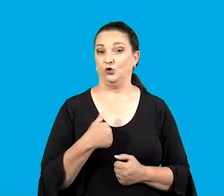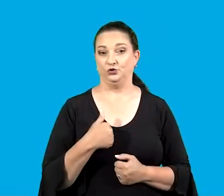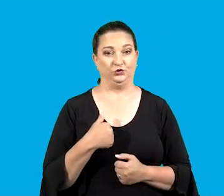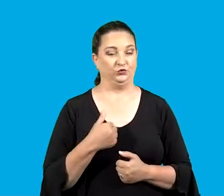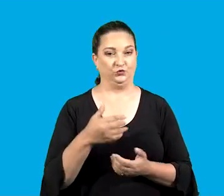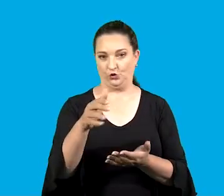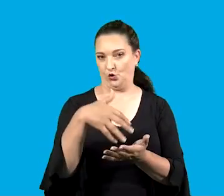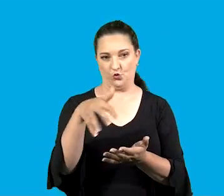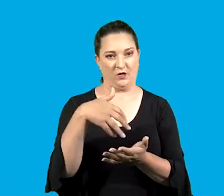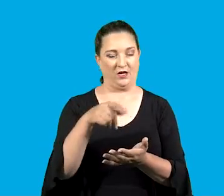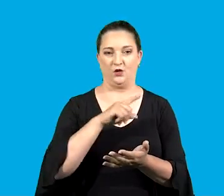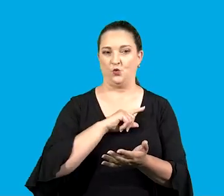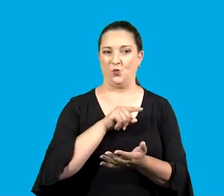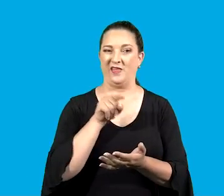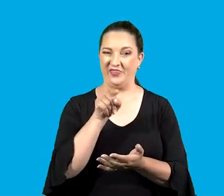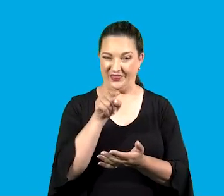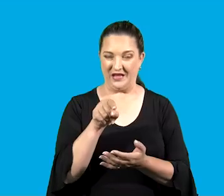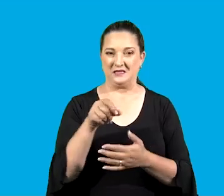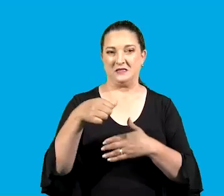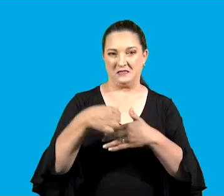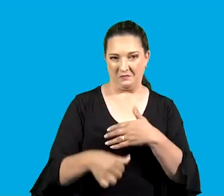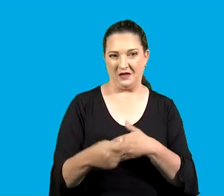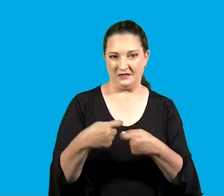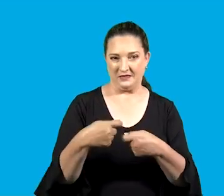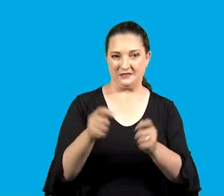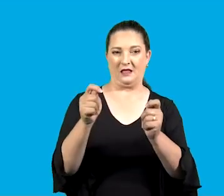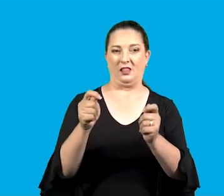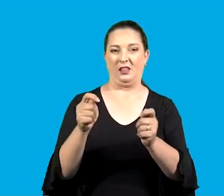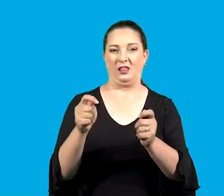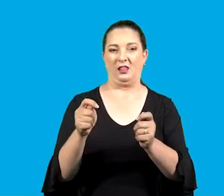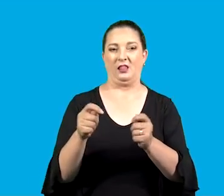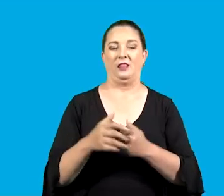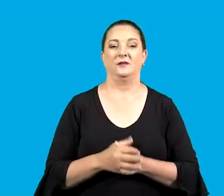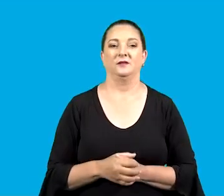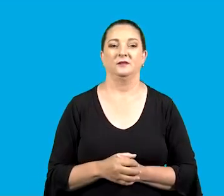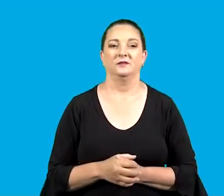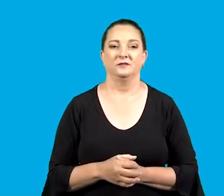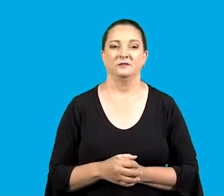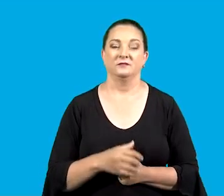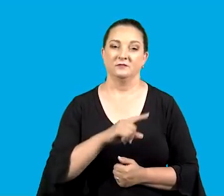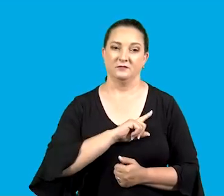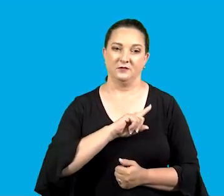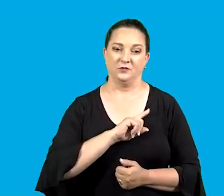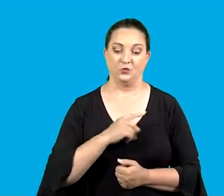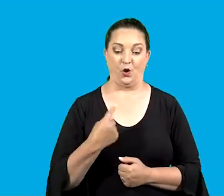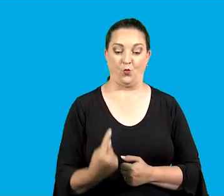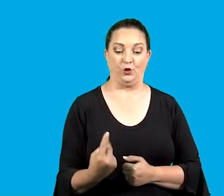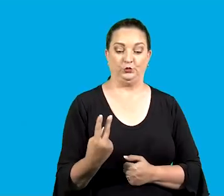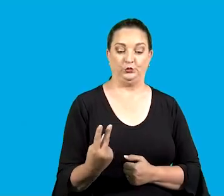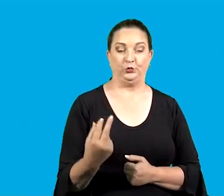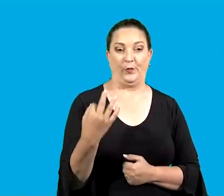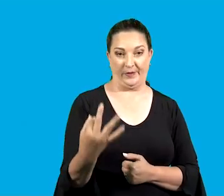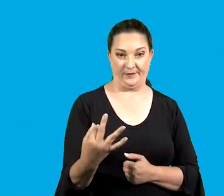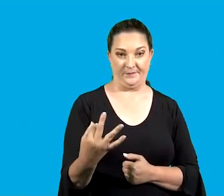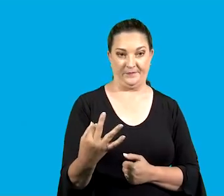there because it is in 3 months, 1, 2, 3. And here I have my 1, 2, 3.